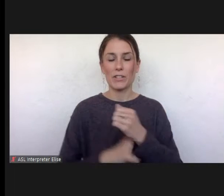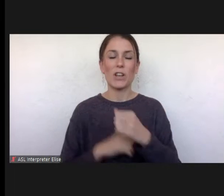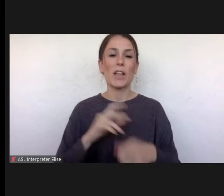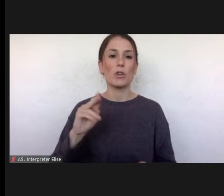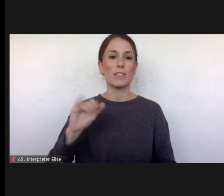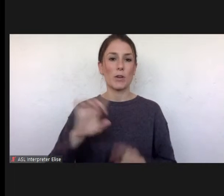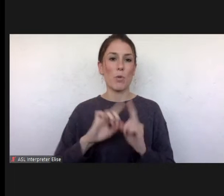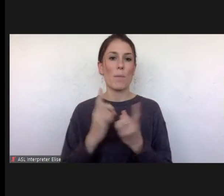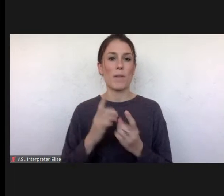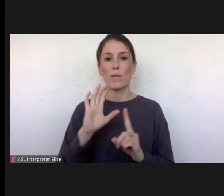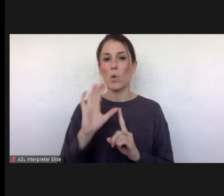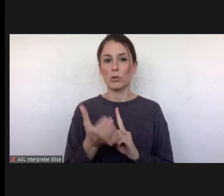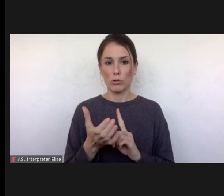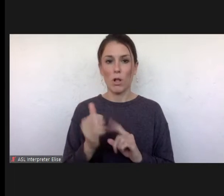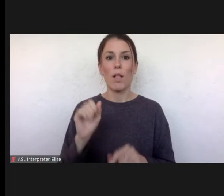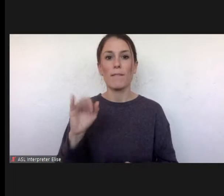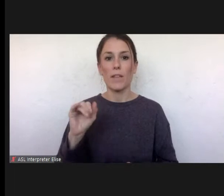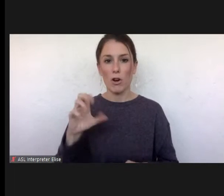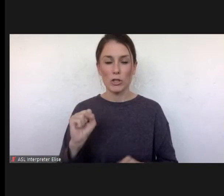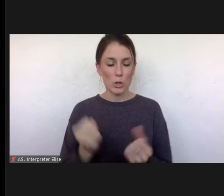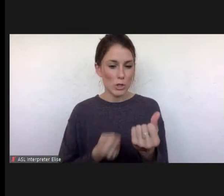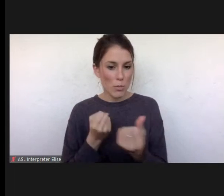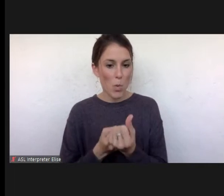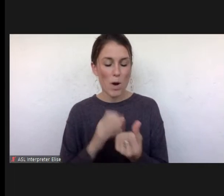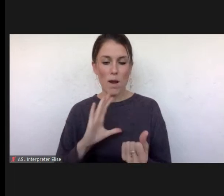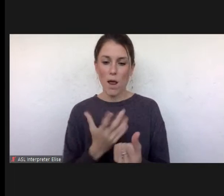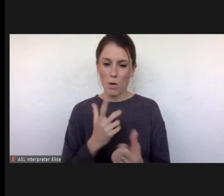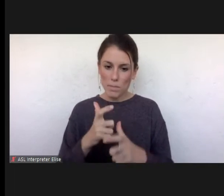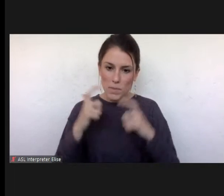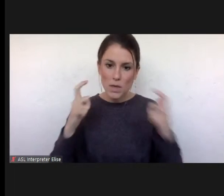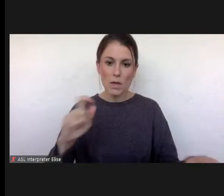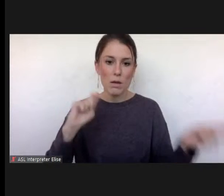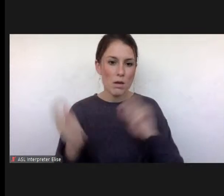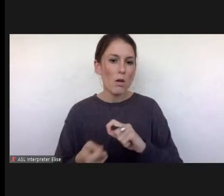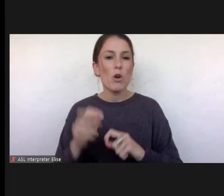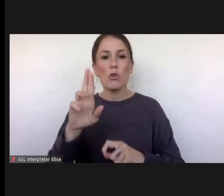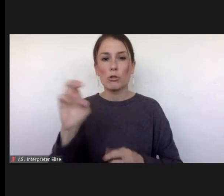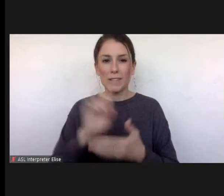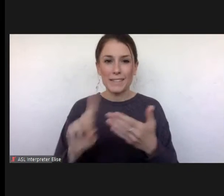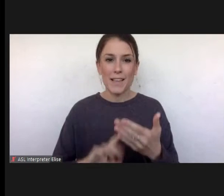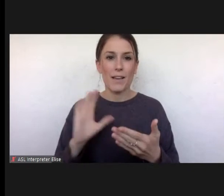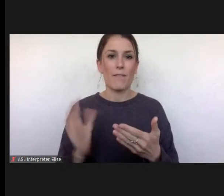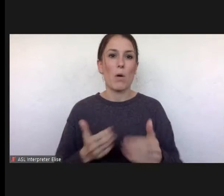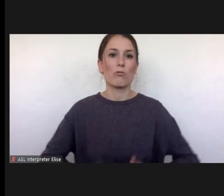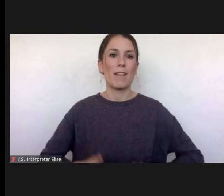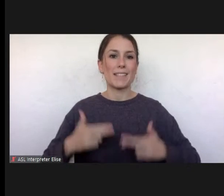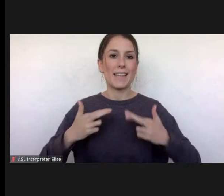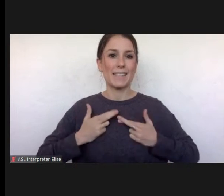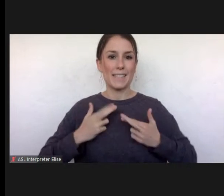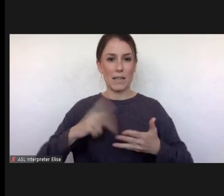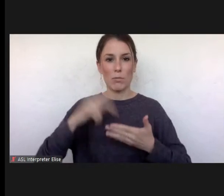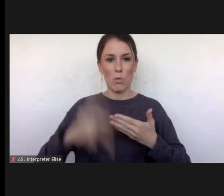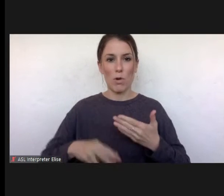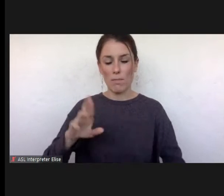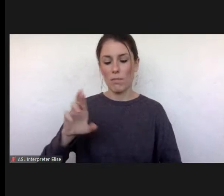to support our radical redesign of Eyebeam's flagship residency program.